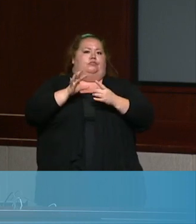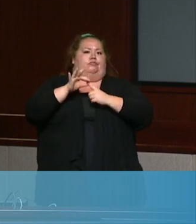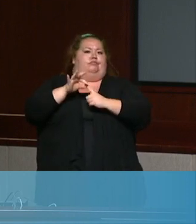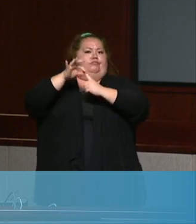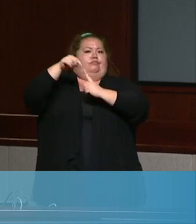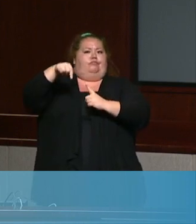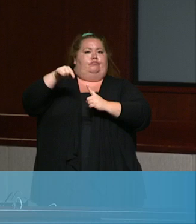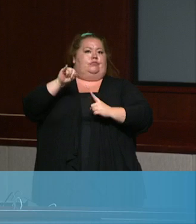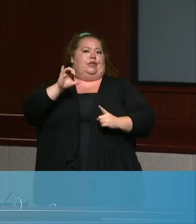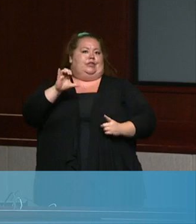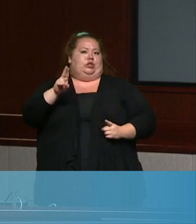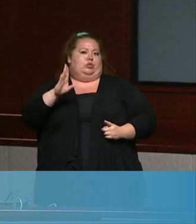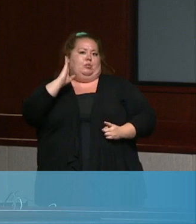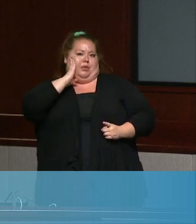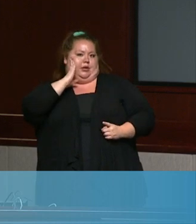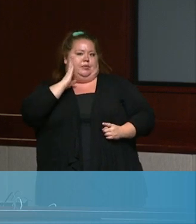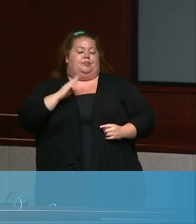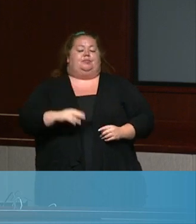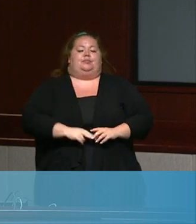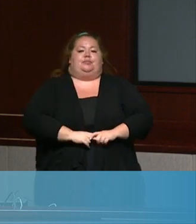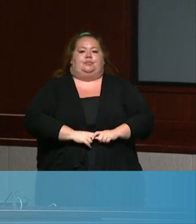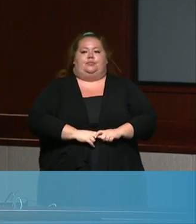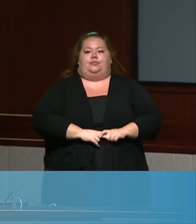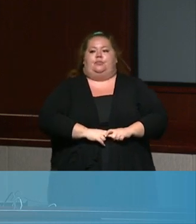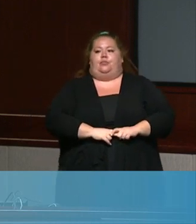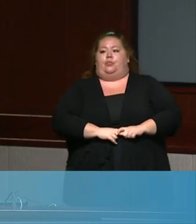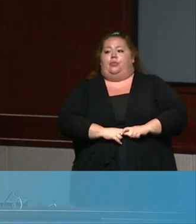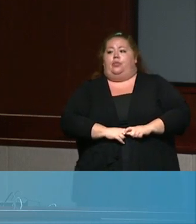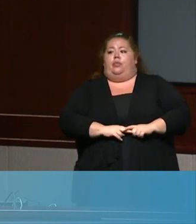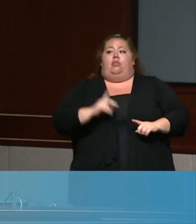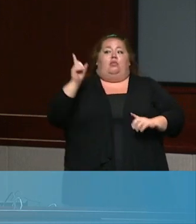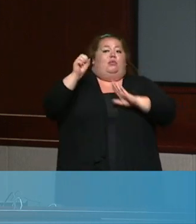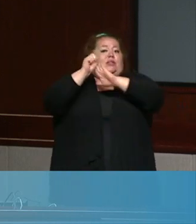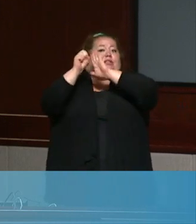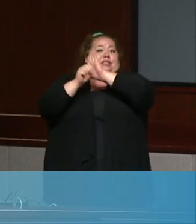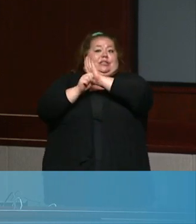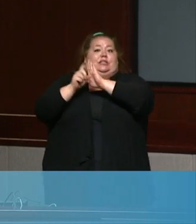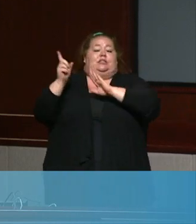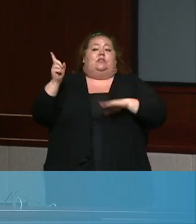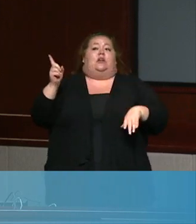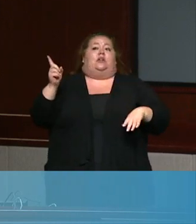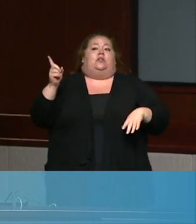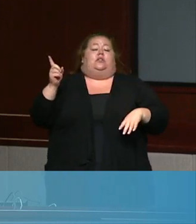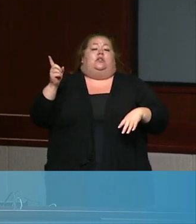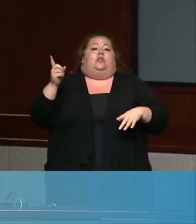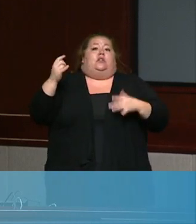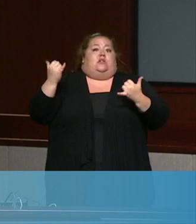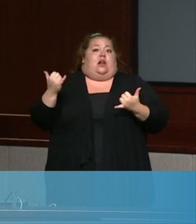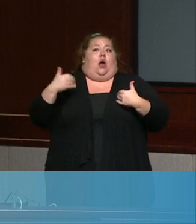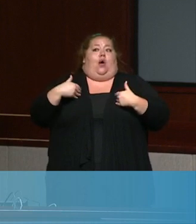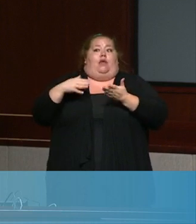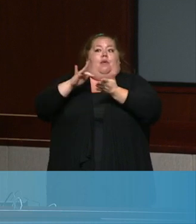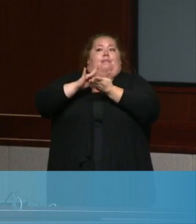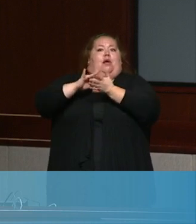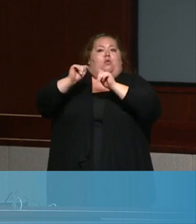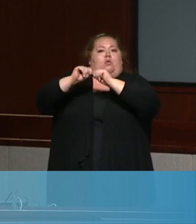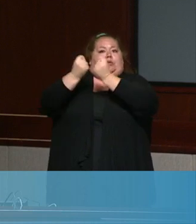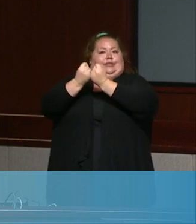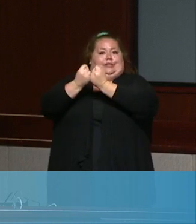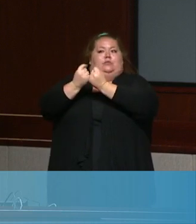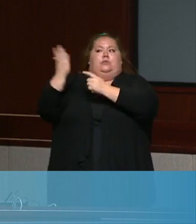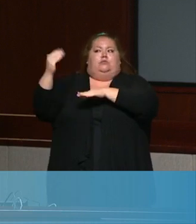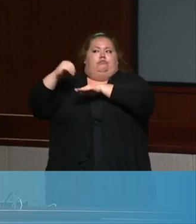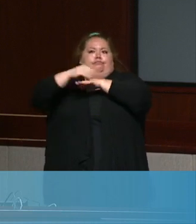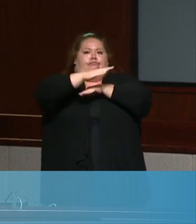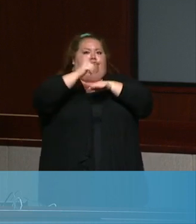in addition, the state has provided a number of medical teams that are deployed locally